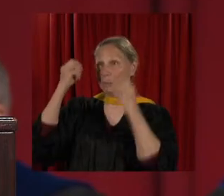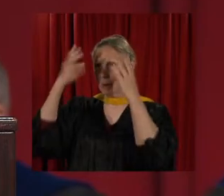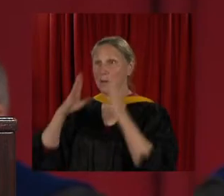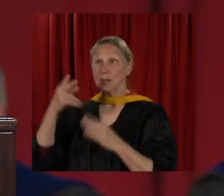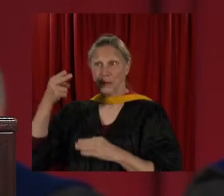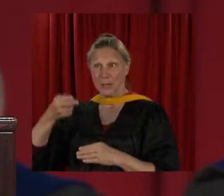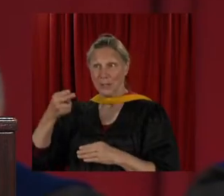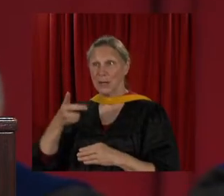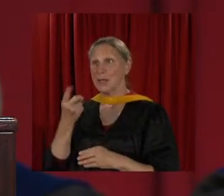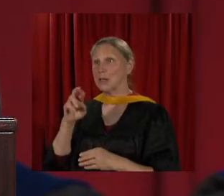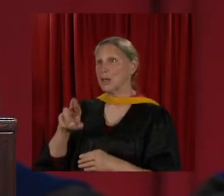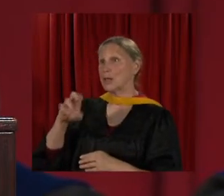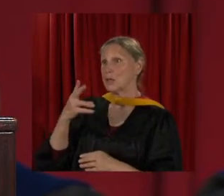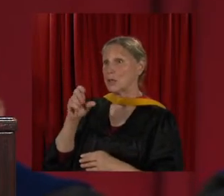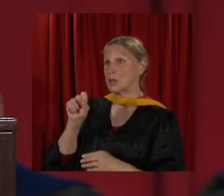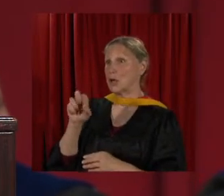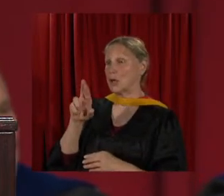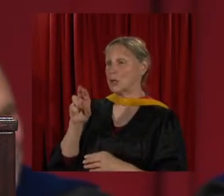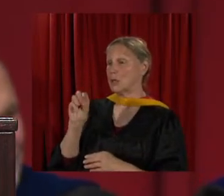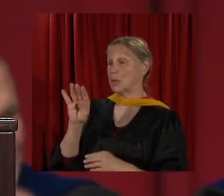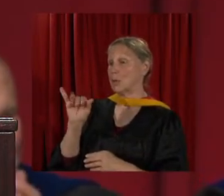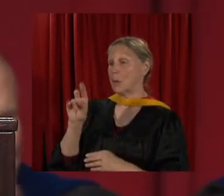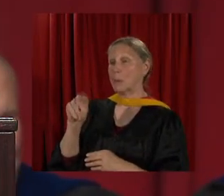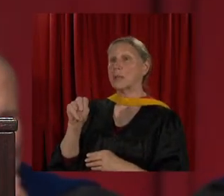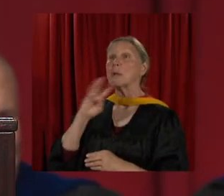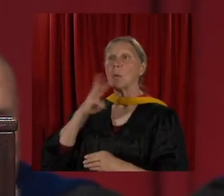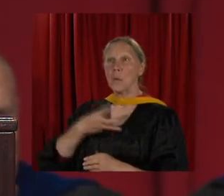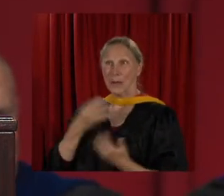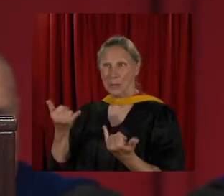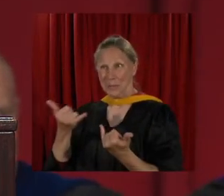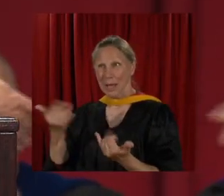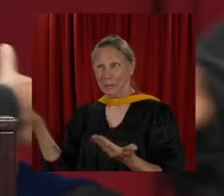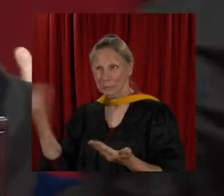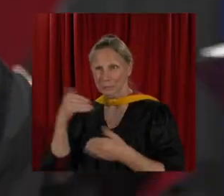History, Dr. Charles Robinson. Please welcome him to the stage.